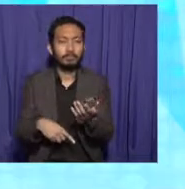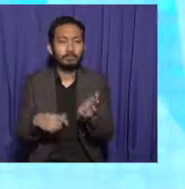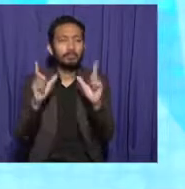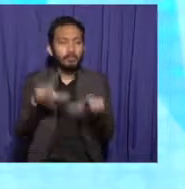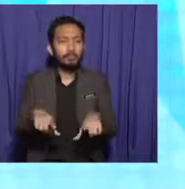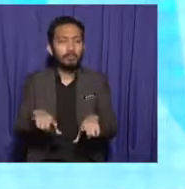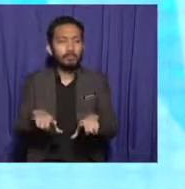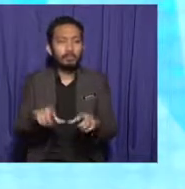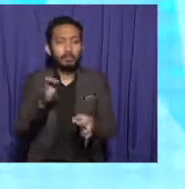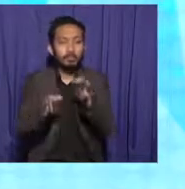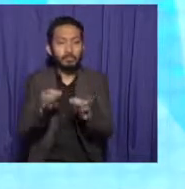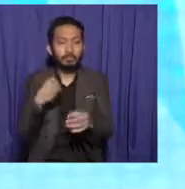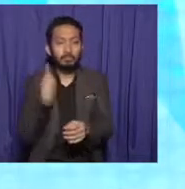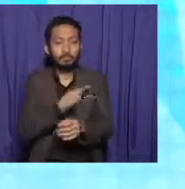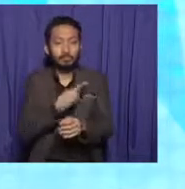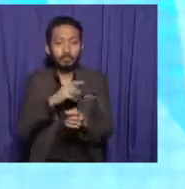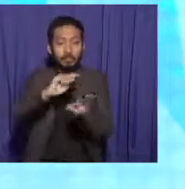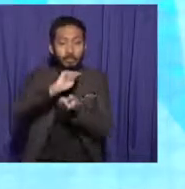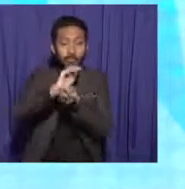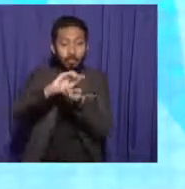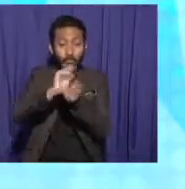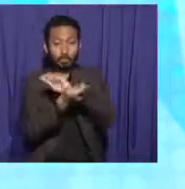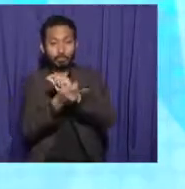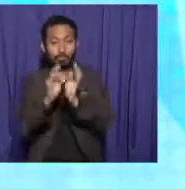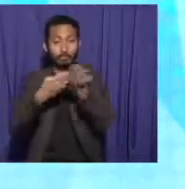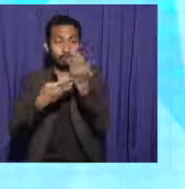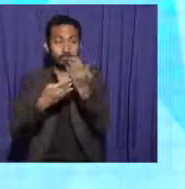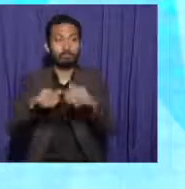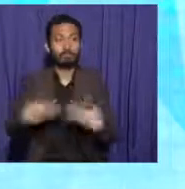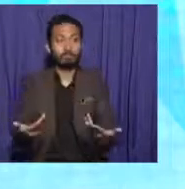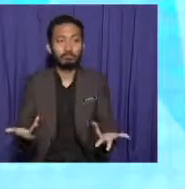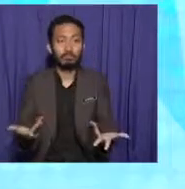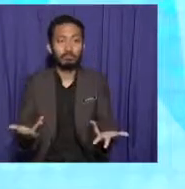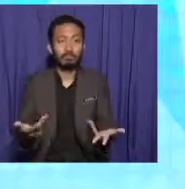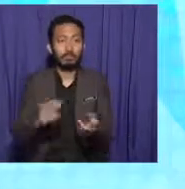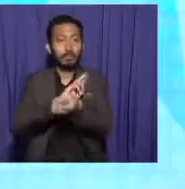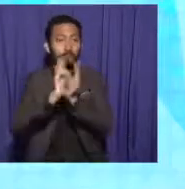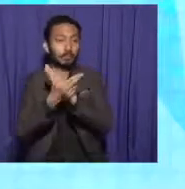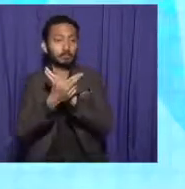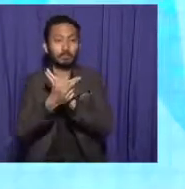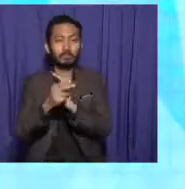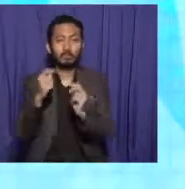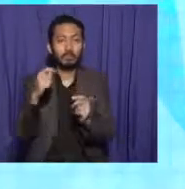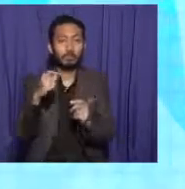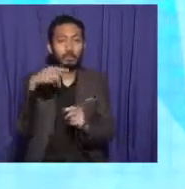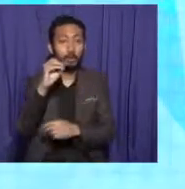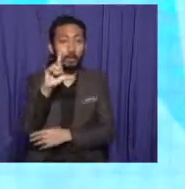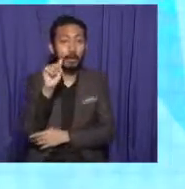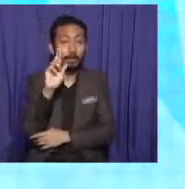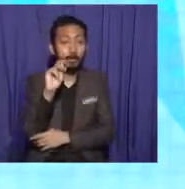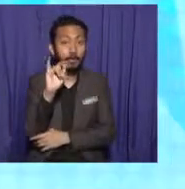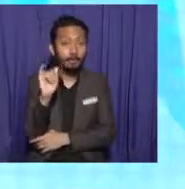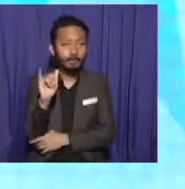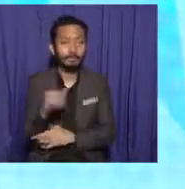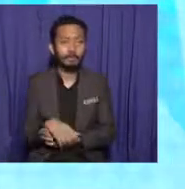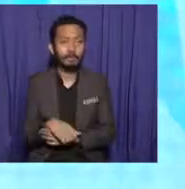What will happen if we turn this battery around that reverse the polarity? This means the current will flow in the opposite direction